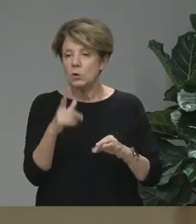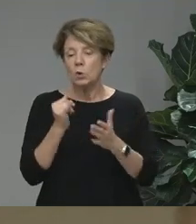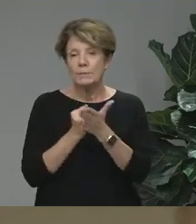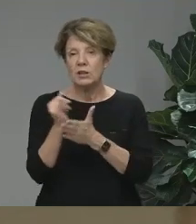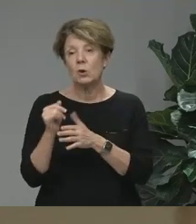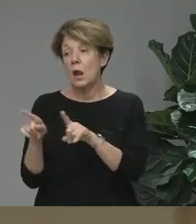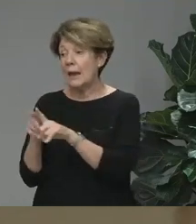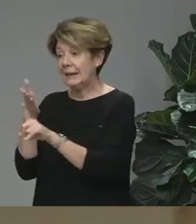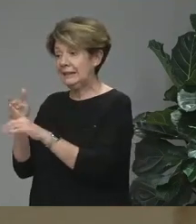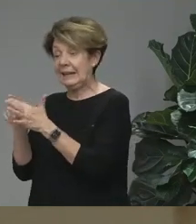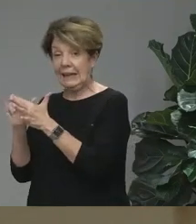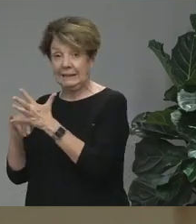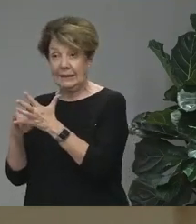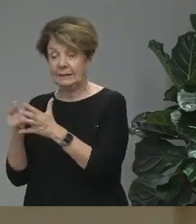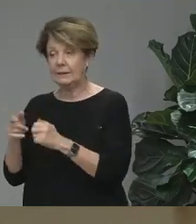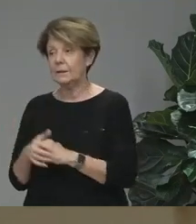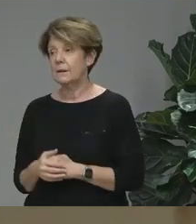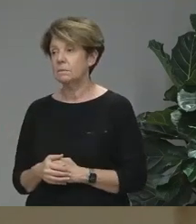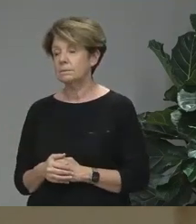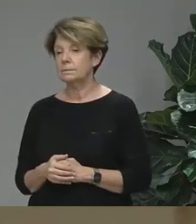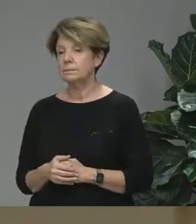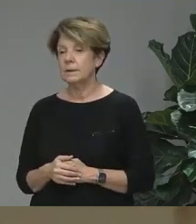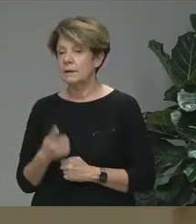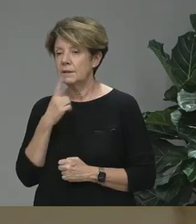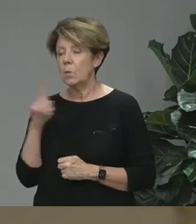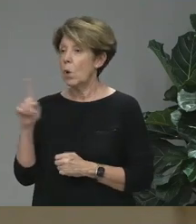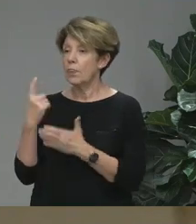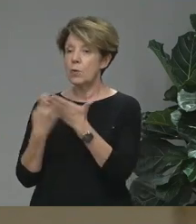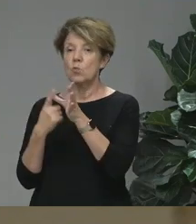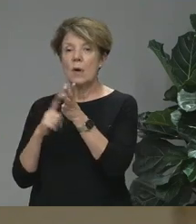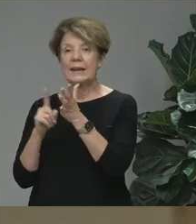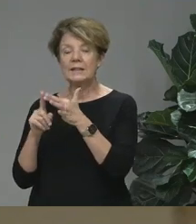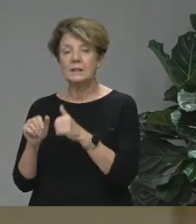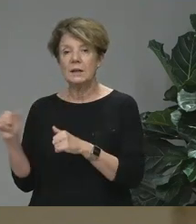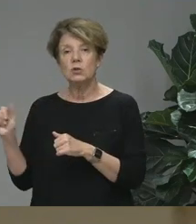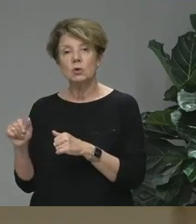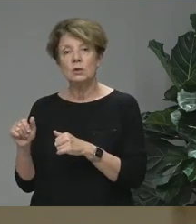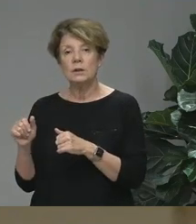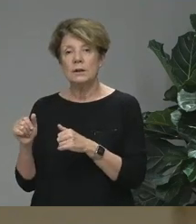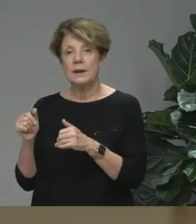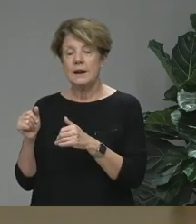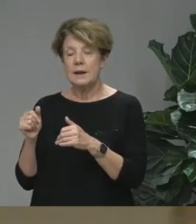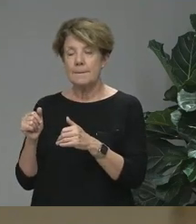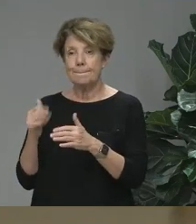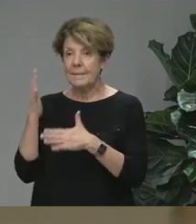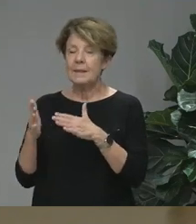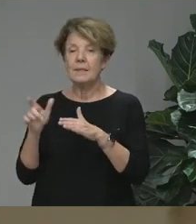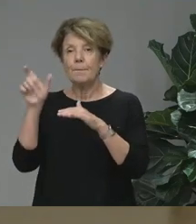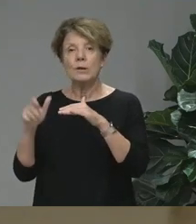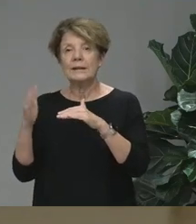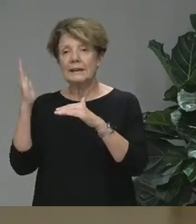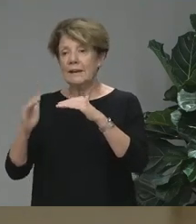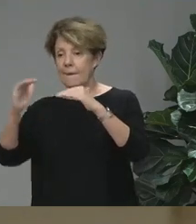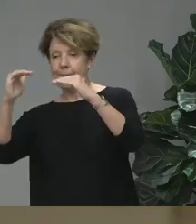social security, arguably it is that whatever the rate is, it should never leave people below the Australian